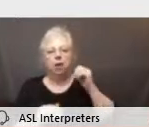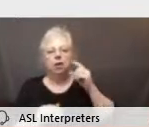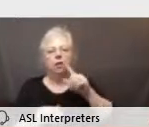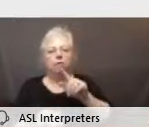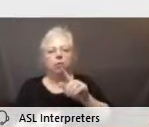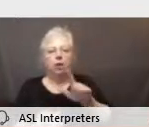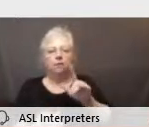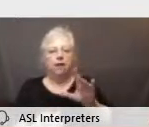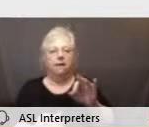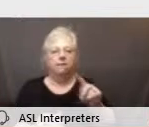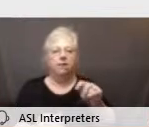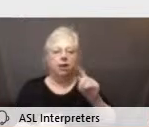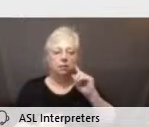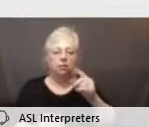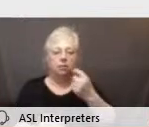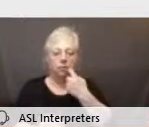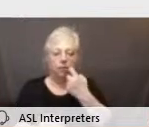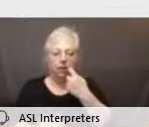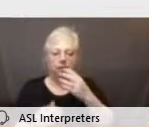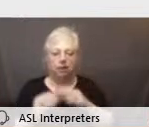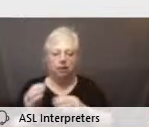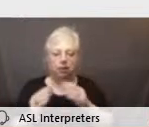recently constructed,